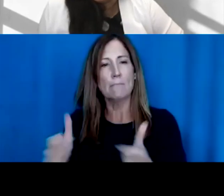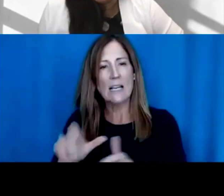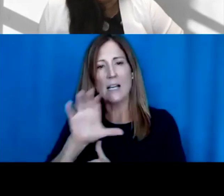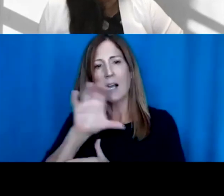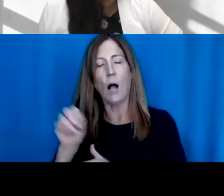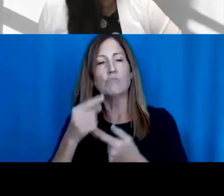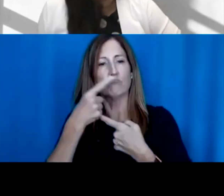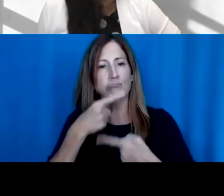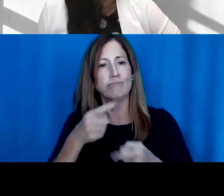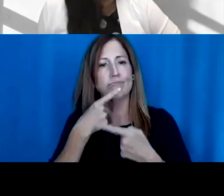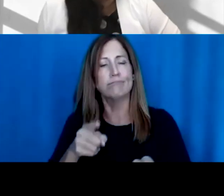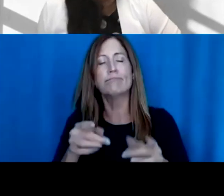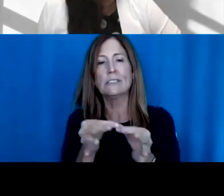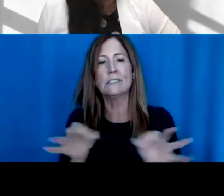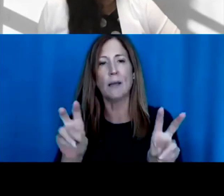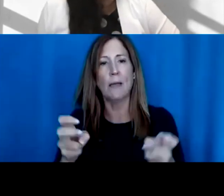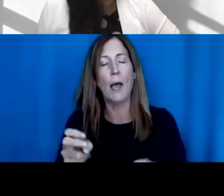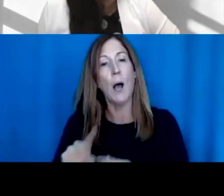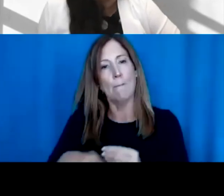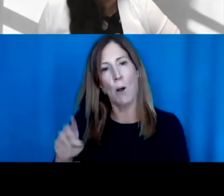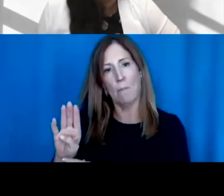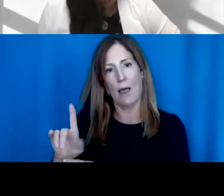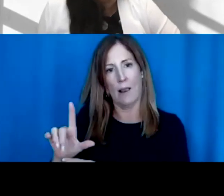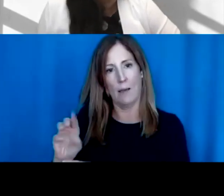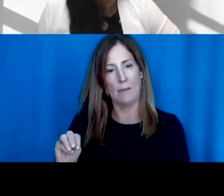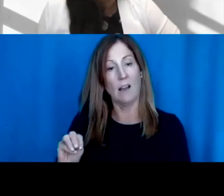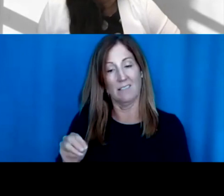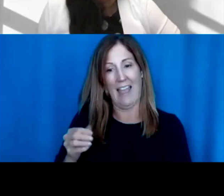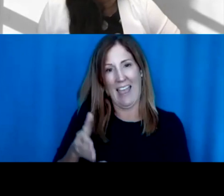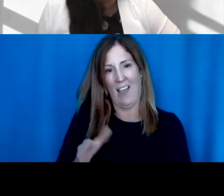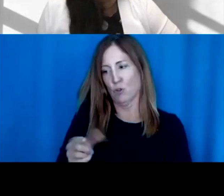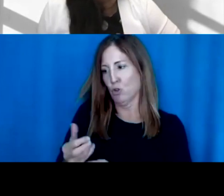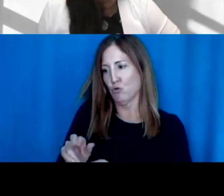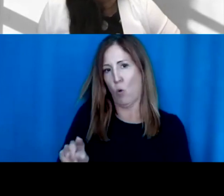releasing statements about Black Lives Matter in the wake of George Floyd's death.